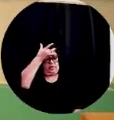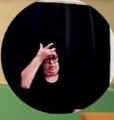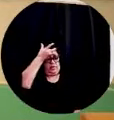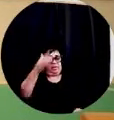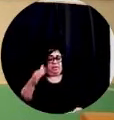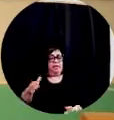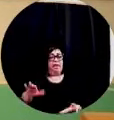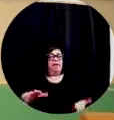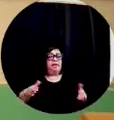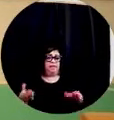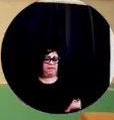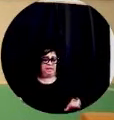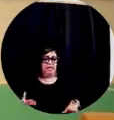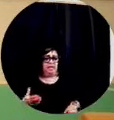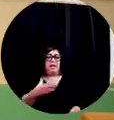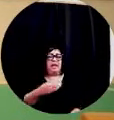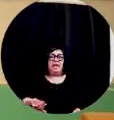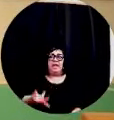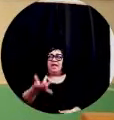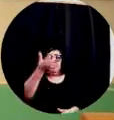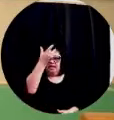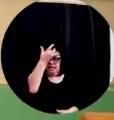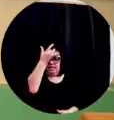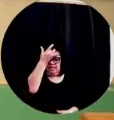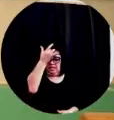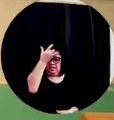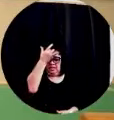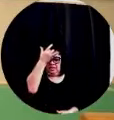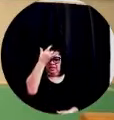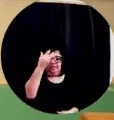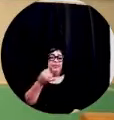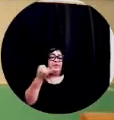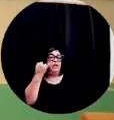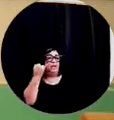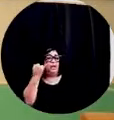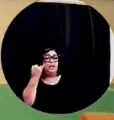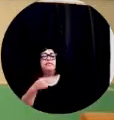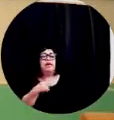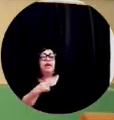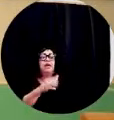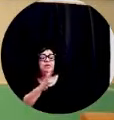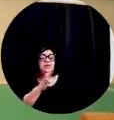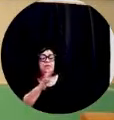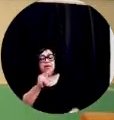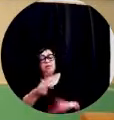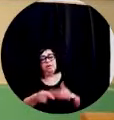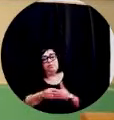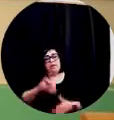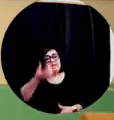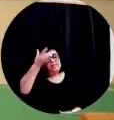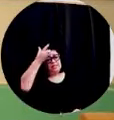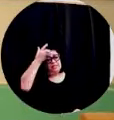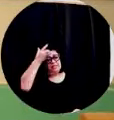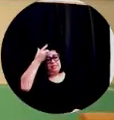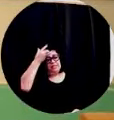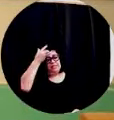Just to name a few. Now, if I go back into sickness, bereavement, and disease, that has sat at my